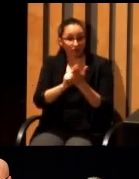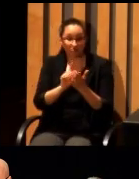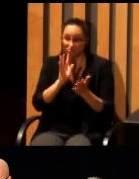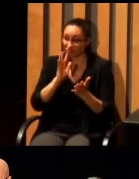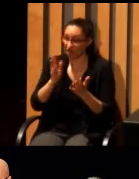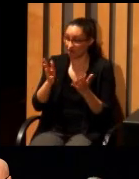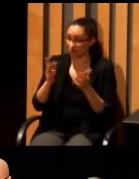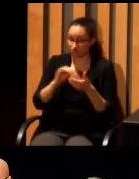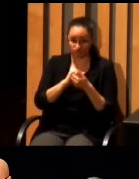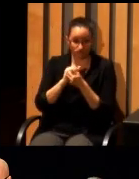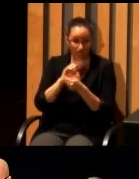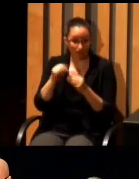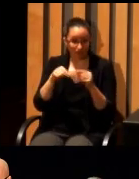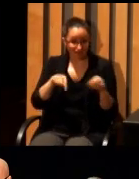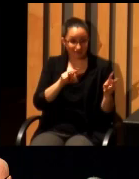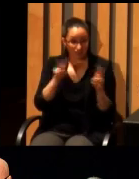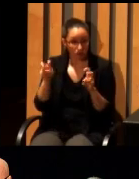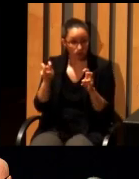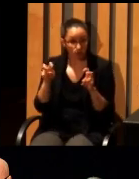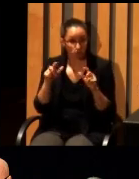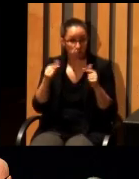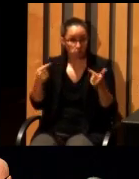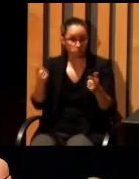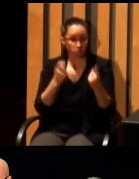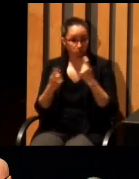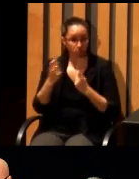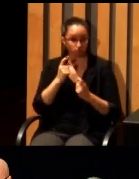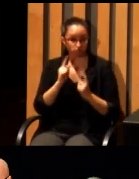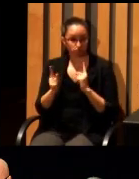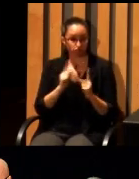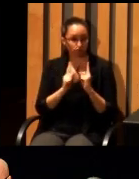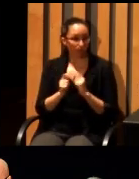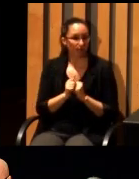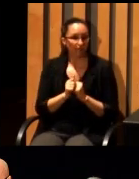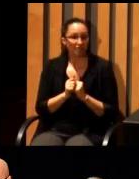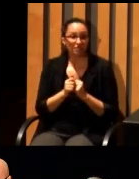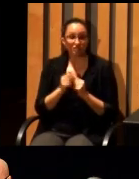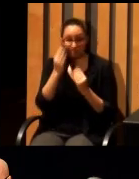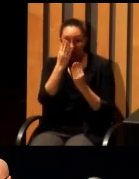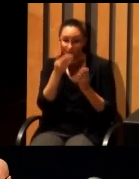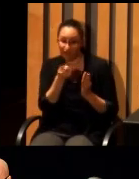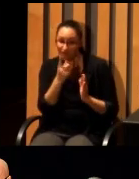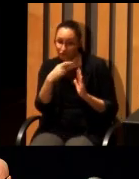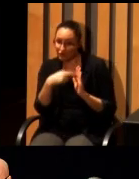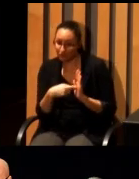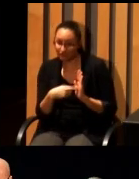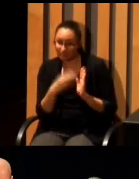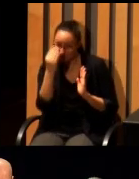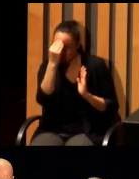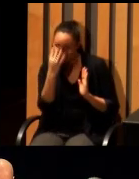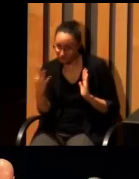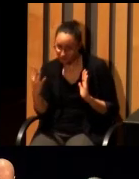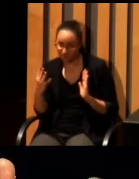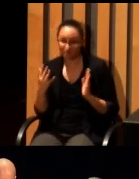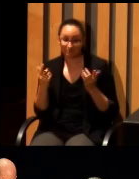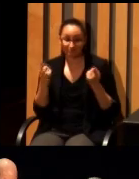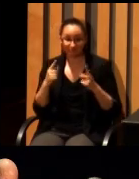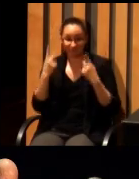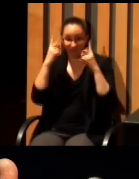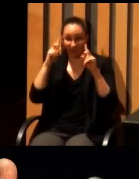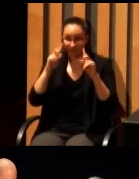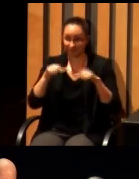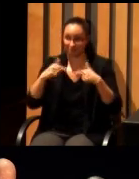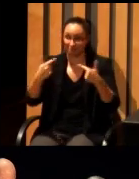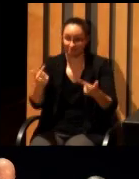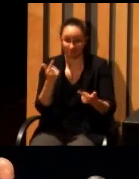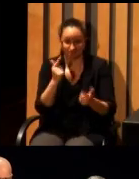collectively about this as an audience. Just to lay down a couple of quick ground rules for when we move to that